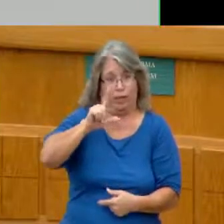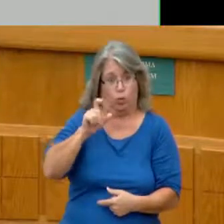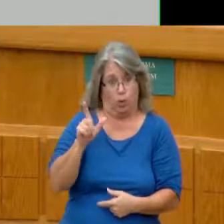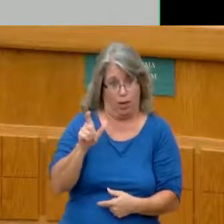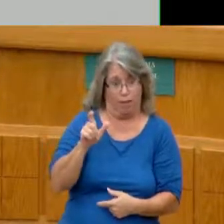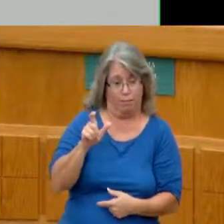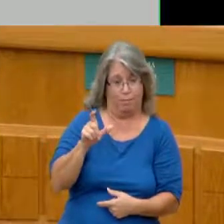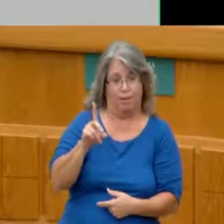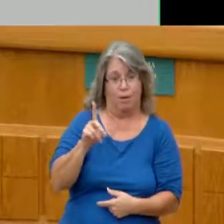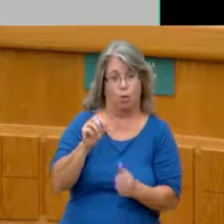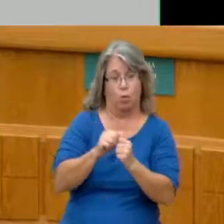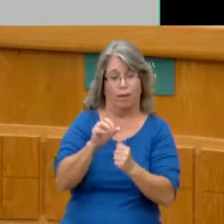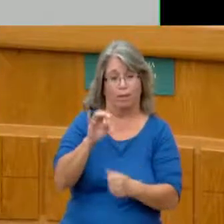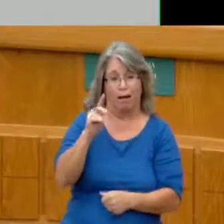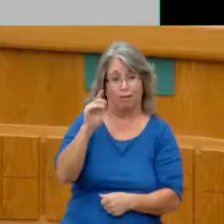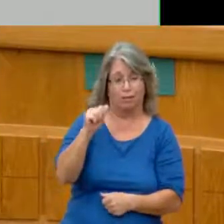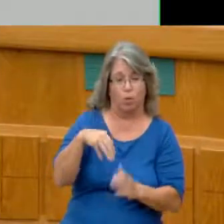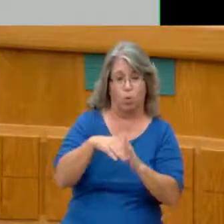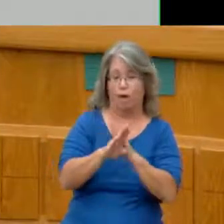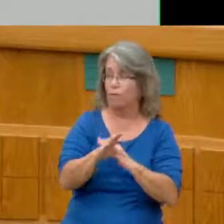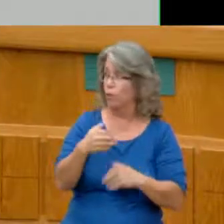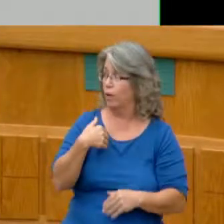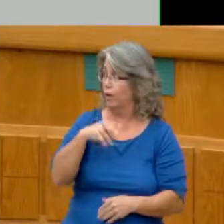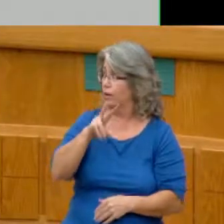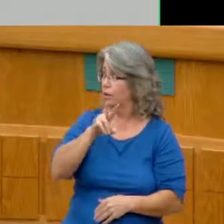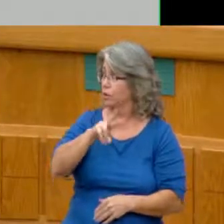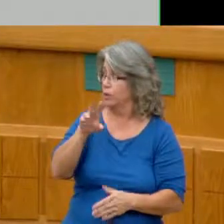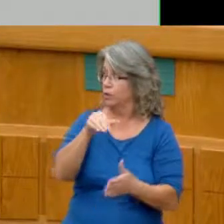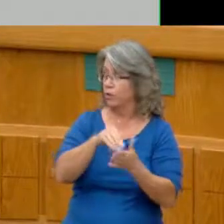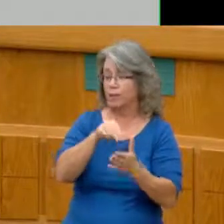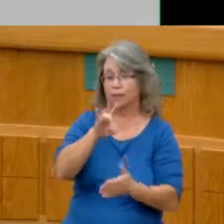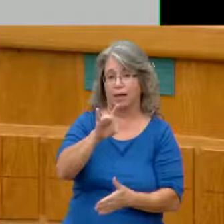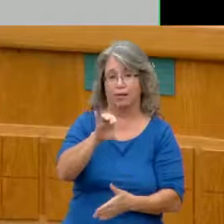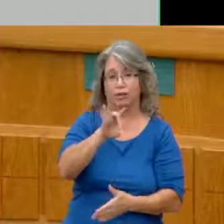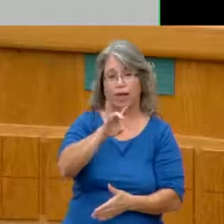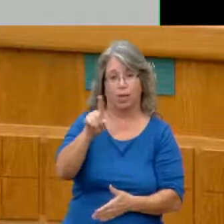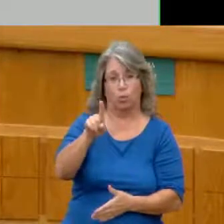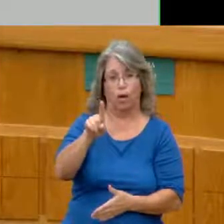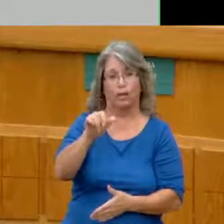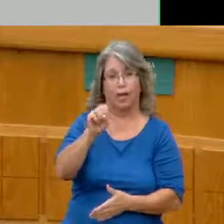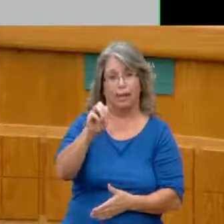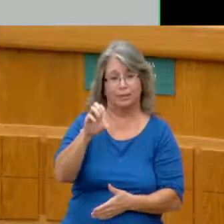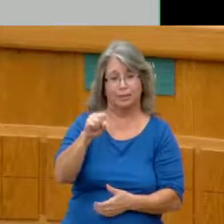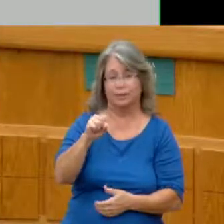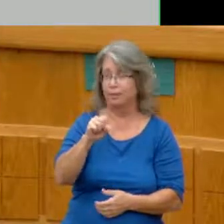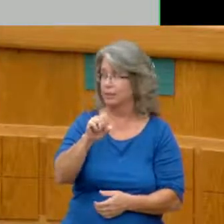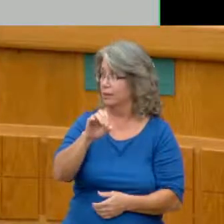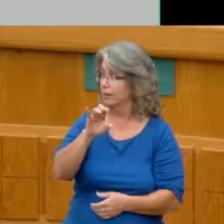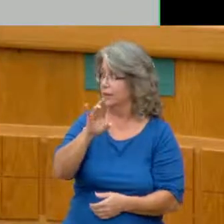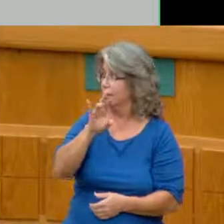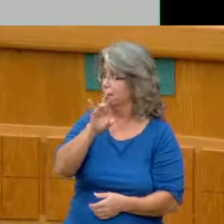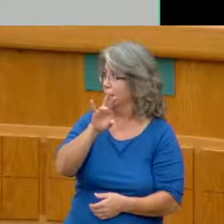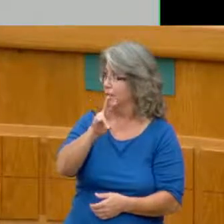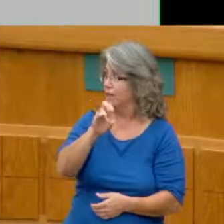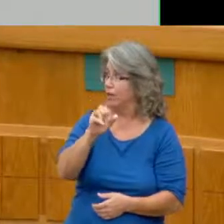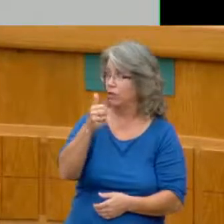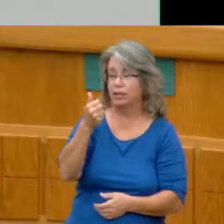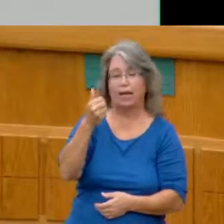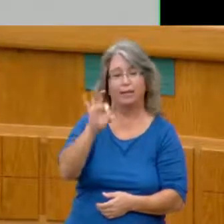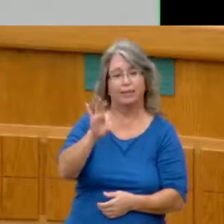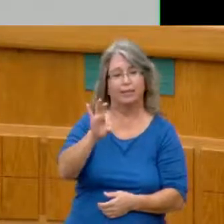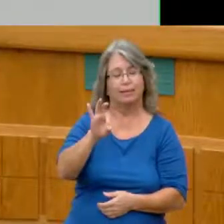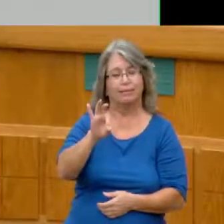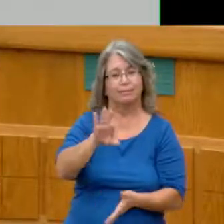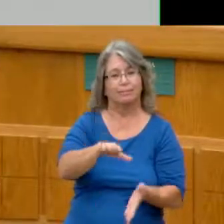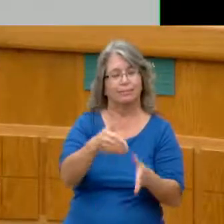wave, we've had 22,881 cases and 719 fatalities. If you look at that, it